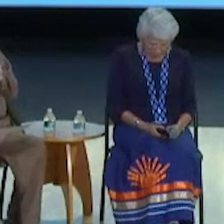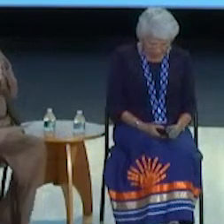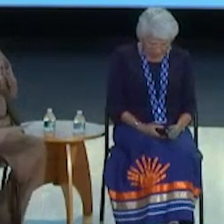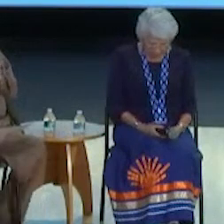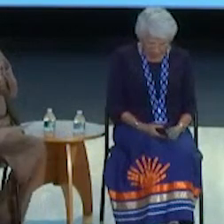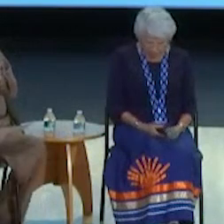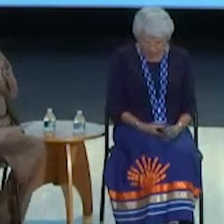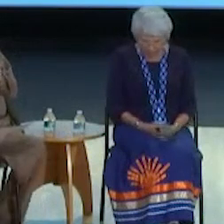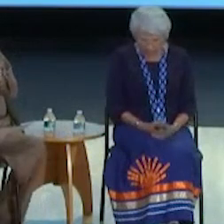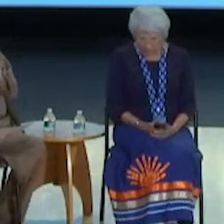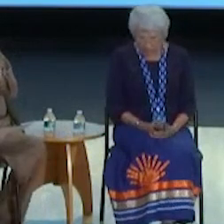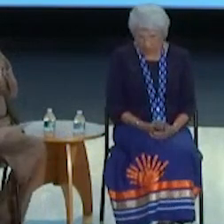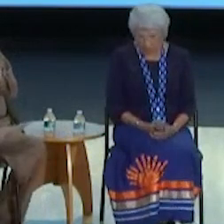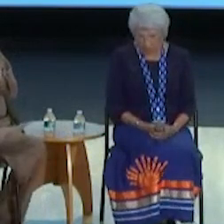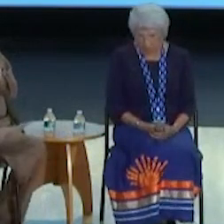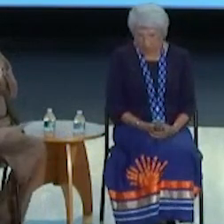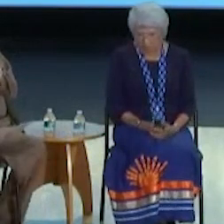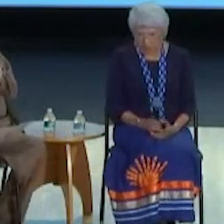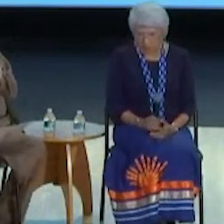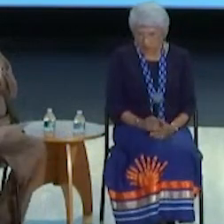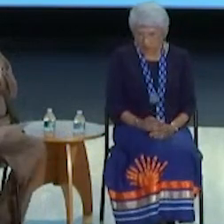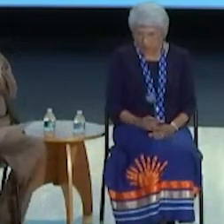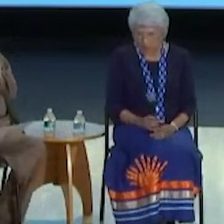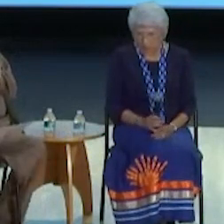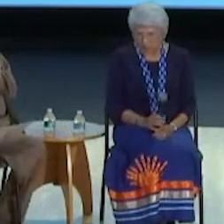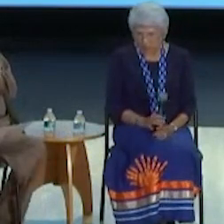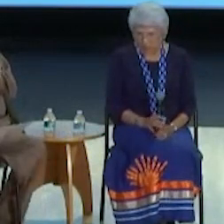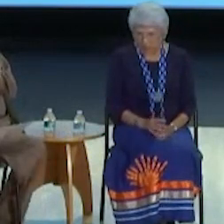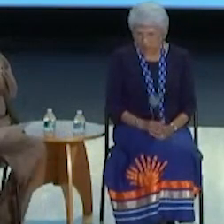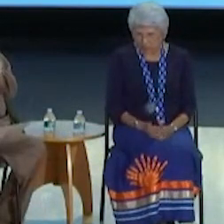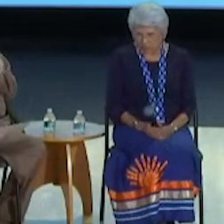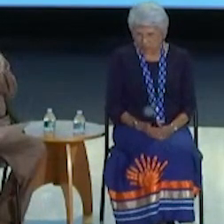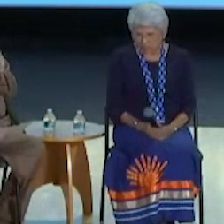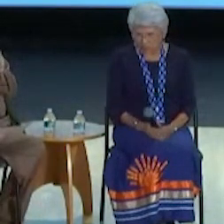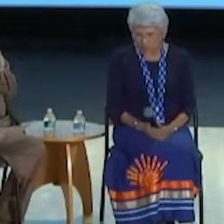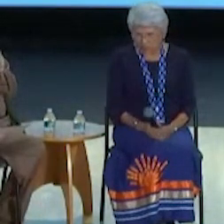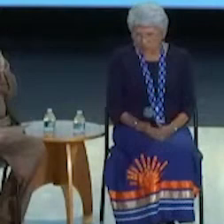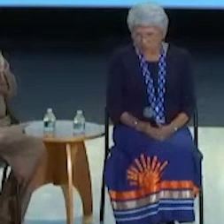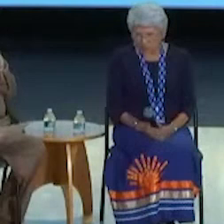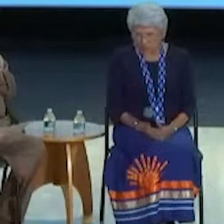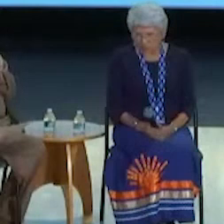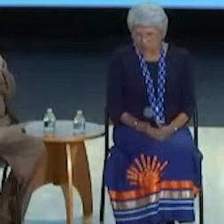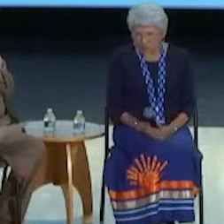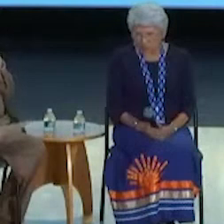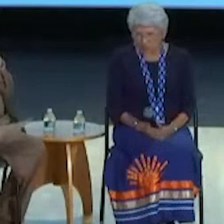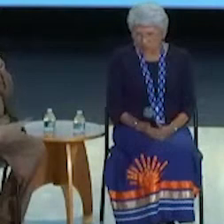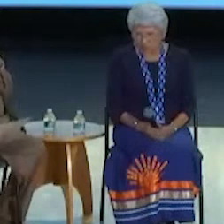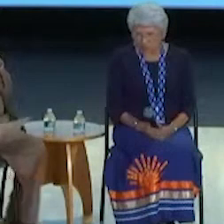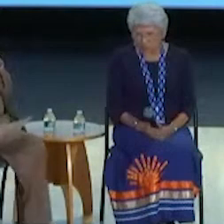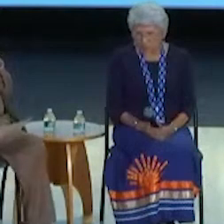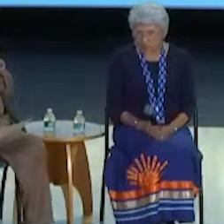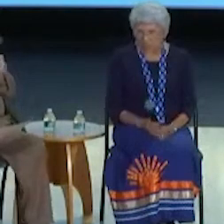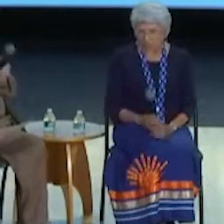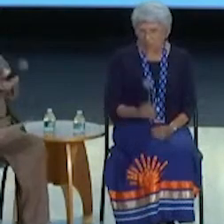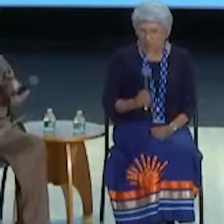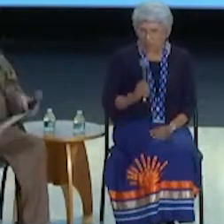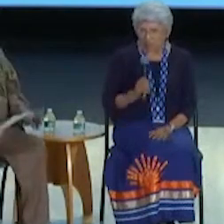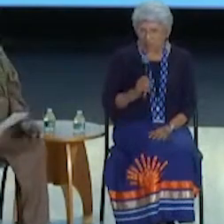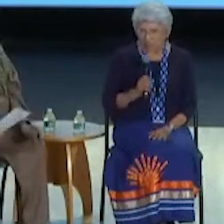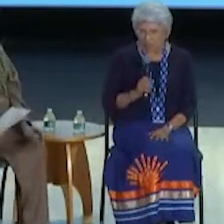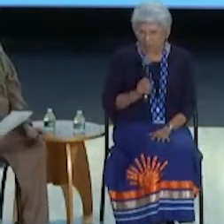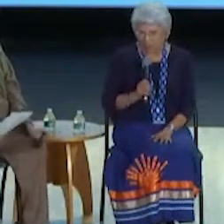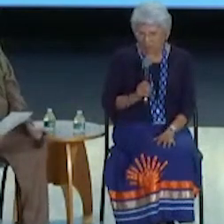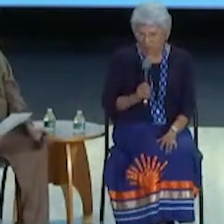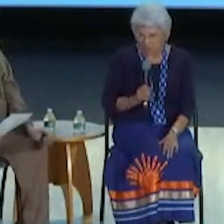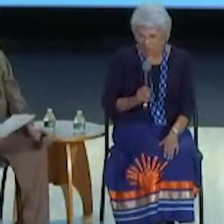some of the difficulties you faced, and what is the most important things you want people who are not familiar with your areas to know?